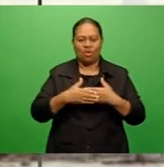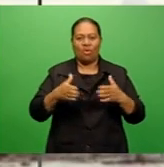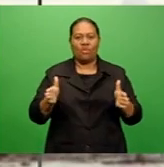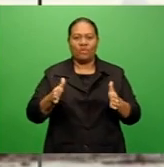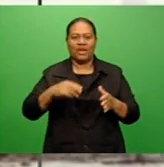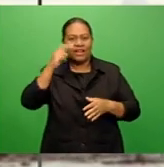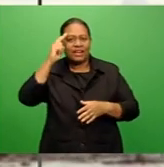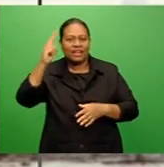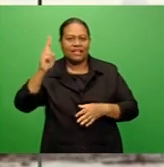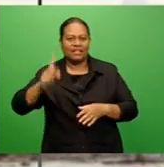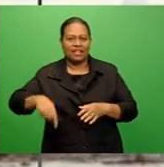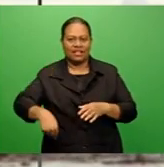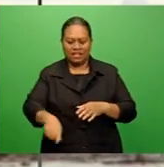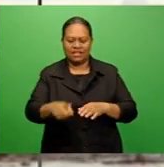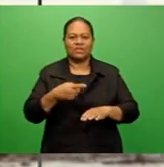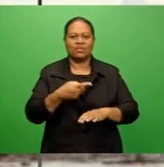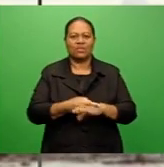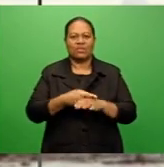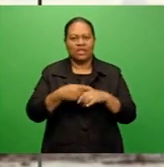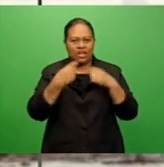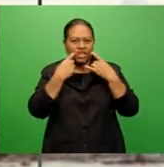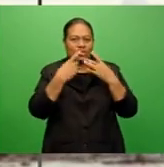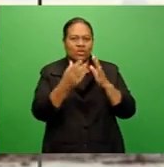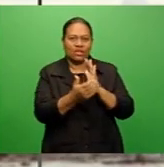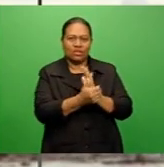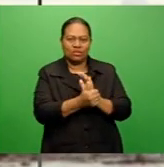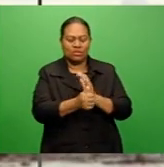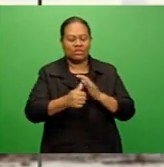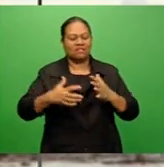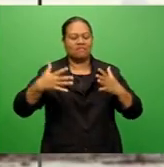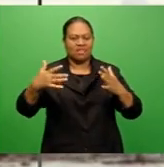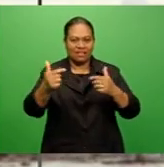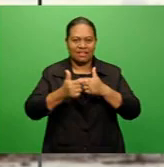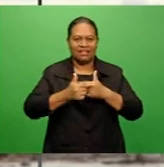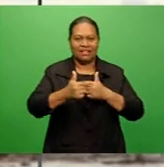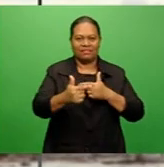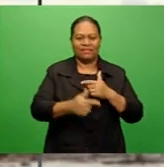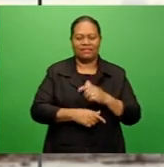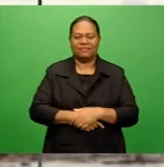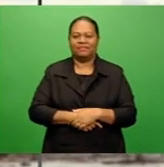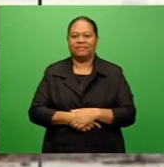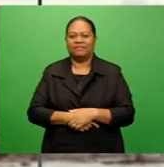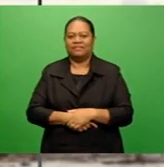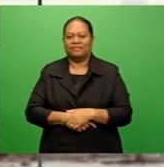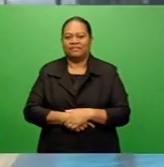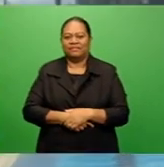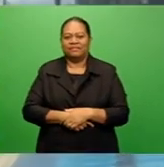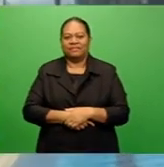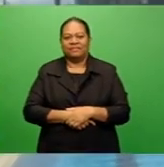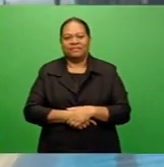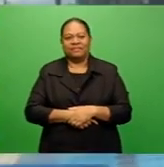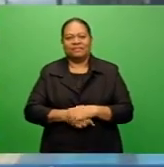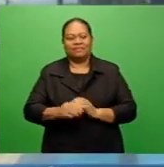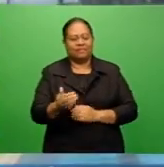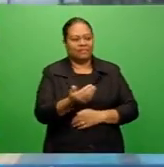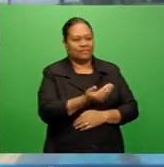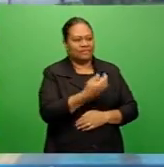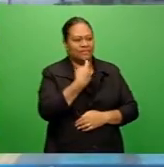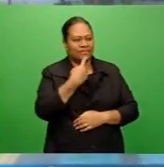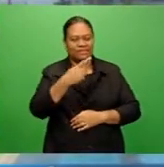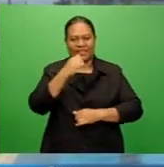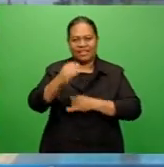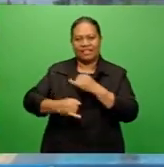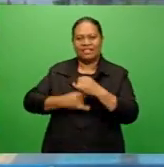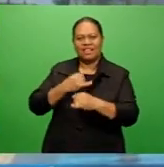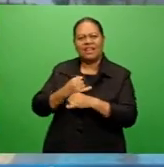Nationals this week, is already eyeing the sport's biggest stage. Aquila Dama reports. Be determined. This international